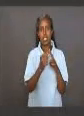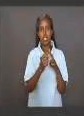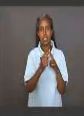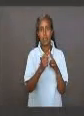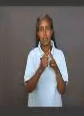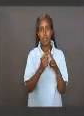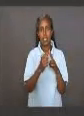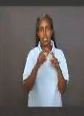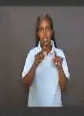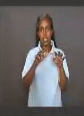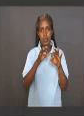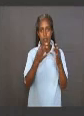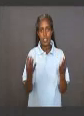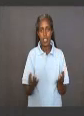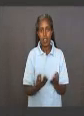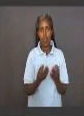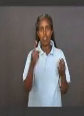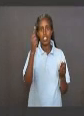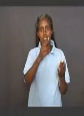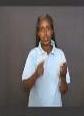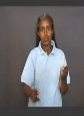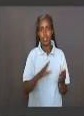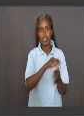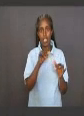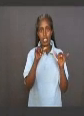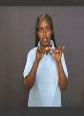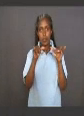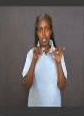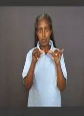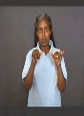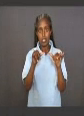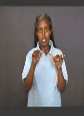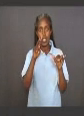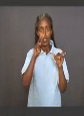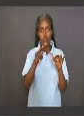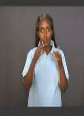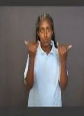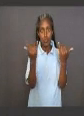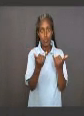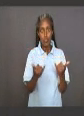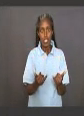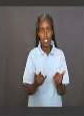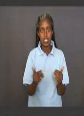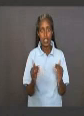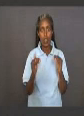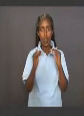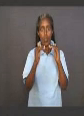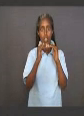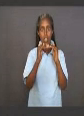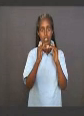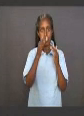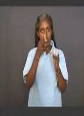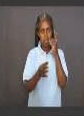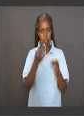In the field of geometry and measurement, two figures are congruent